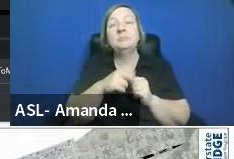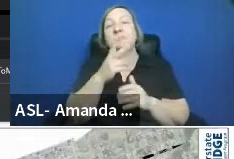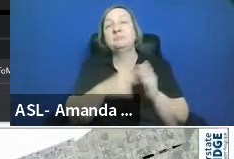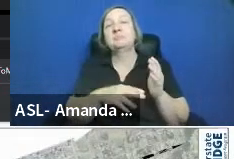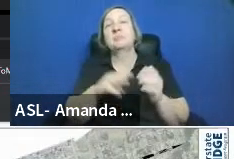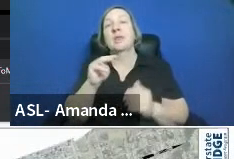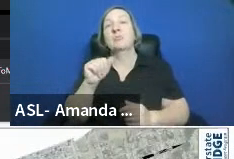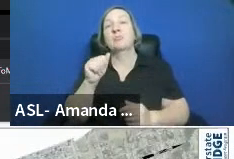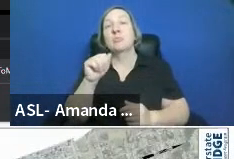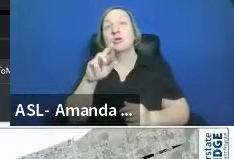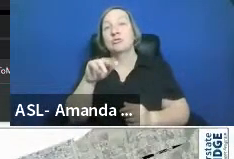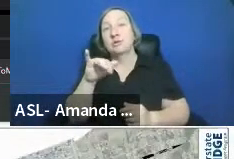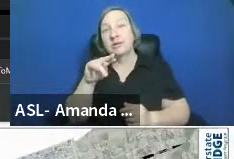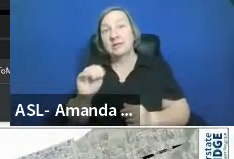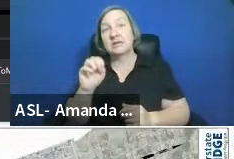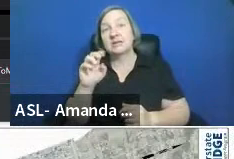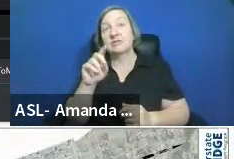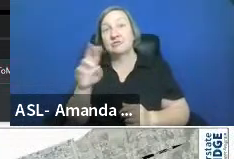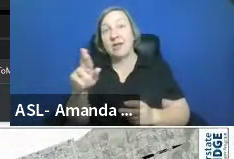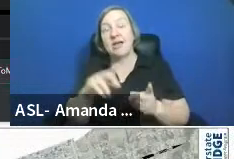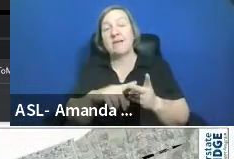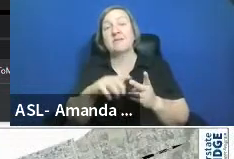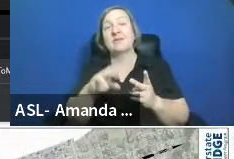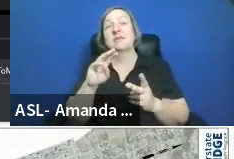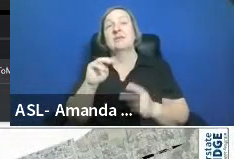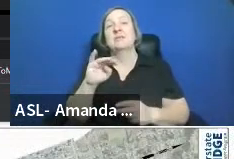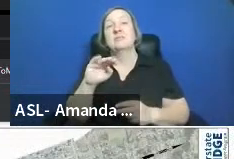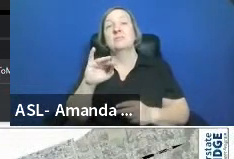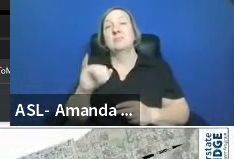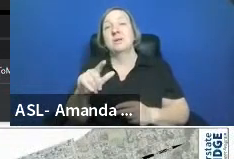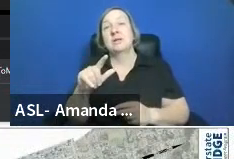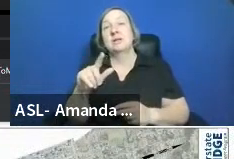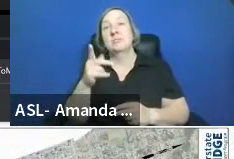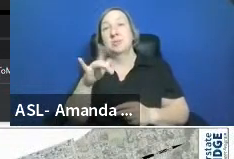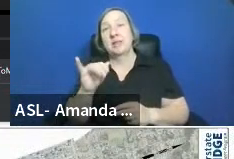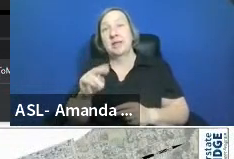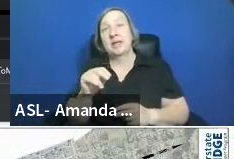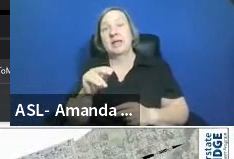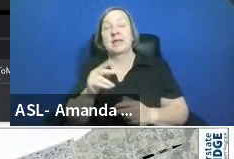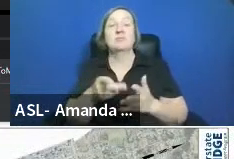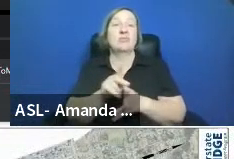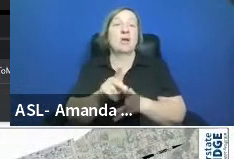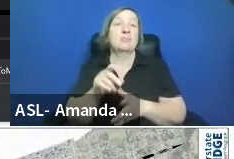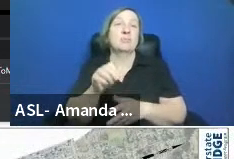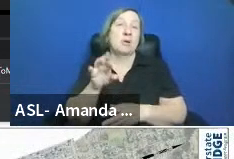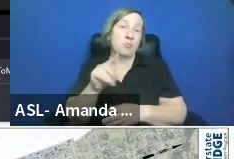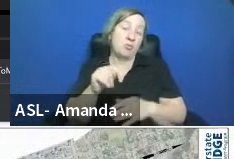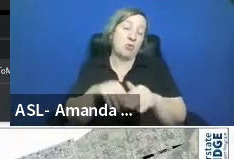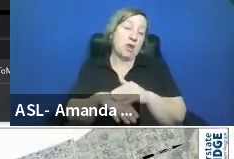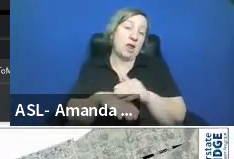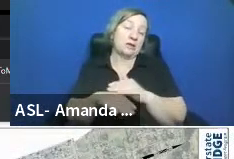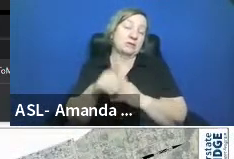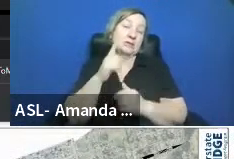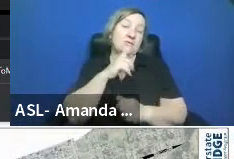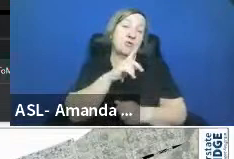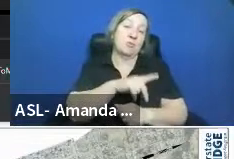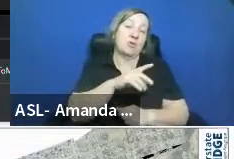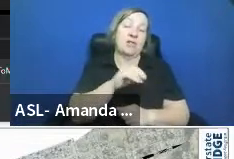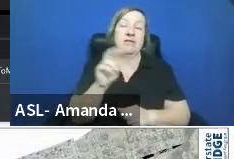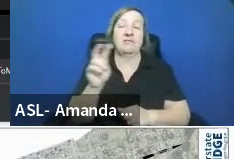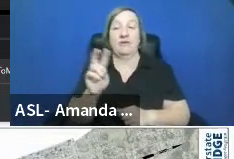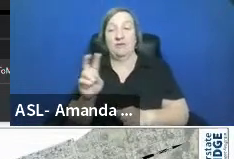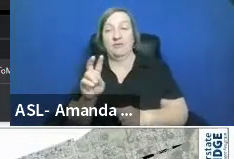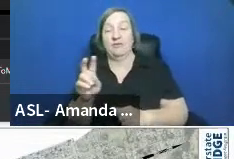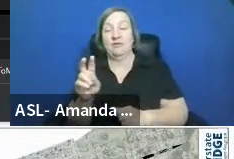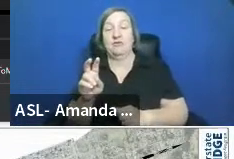Marine Drive interchange and the Mill Plain Boulevard interchange, primary port access for Portland and Vancouver, and